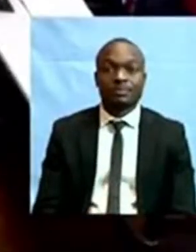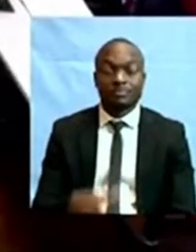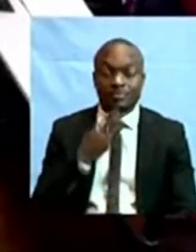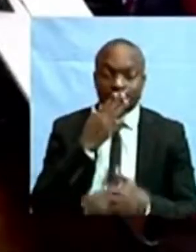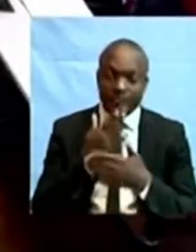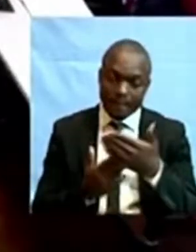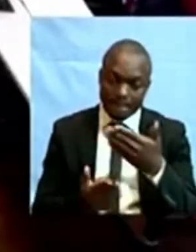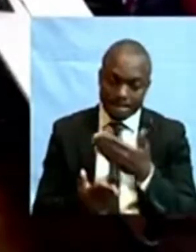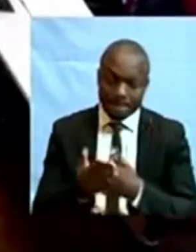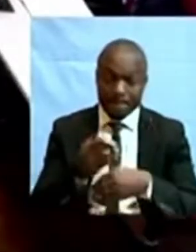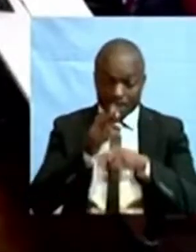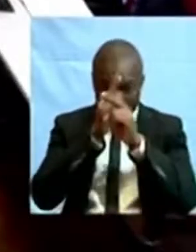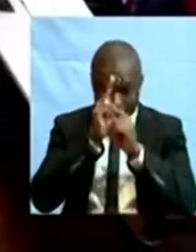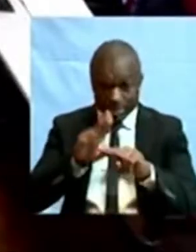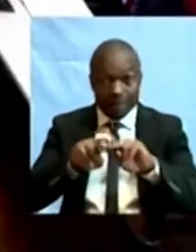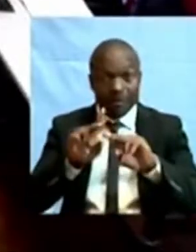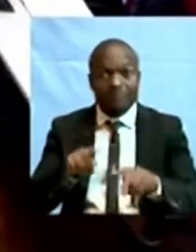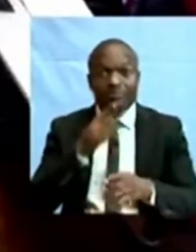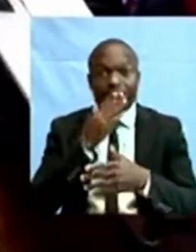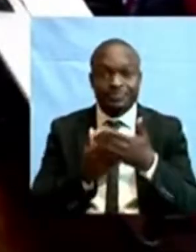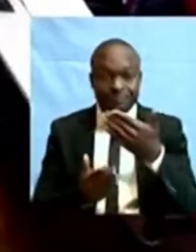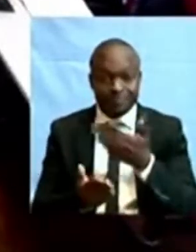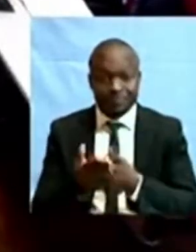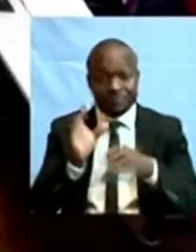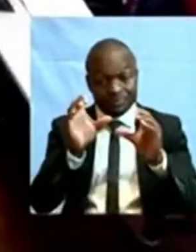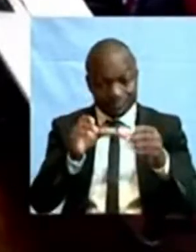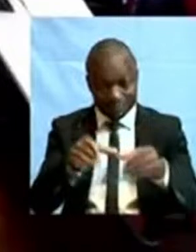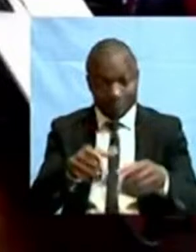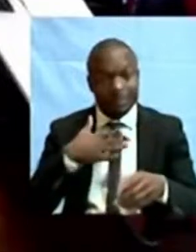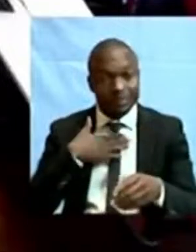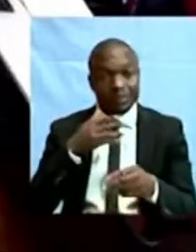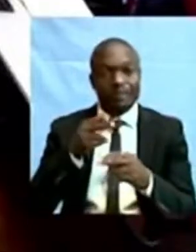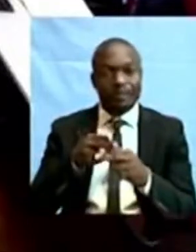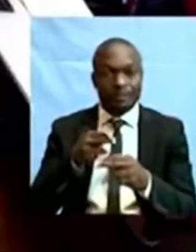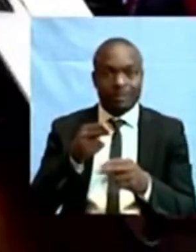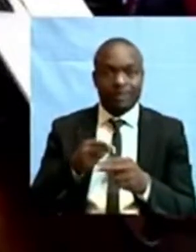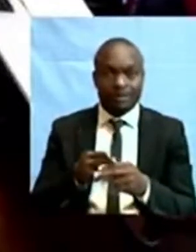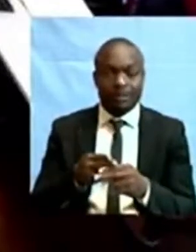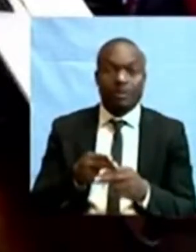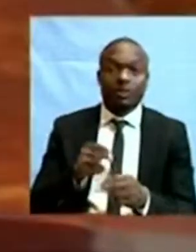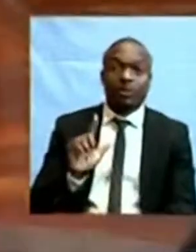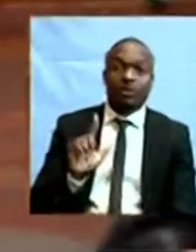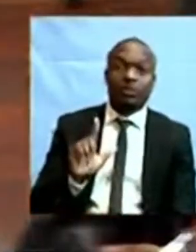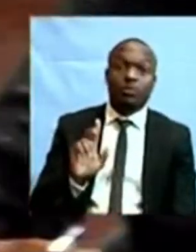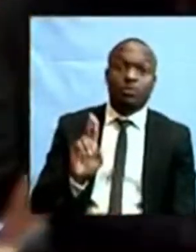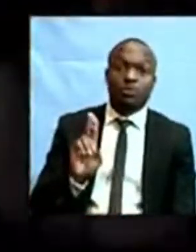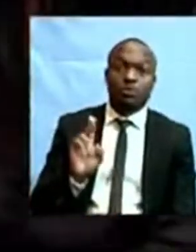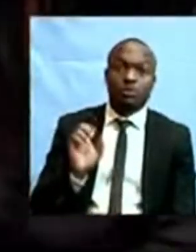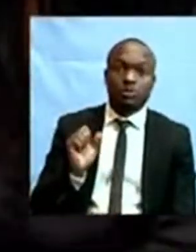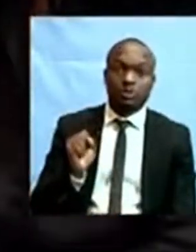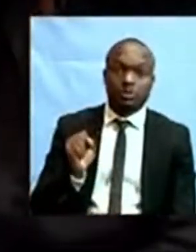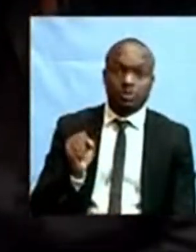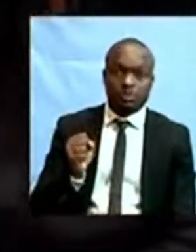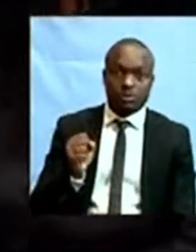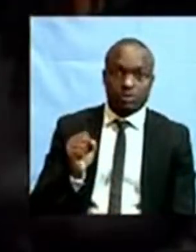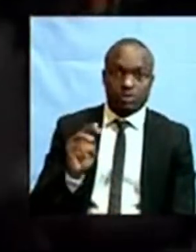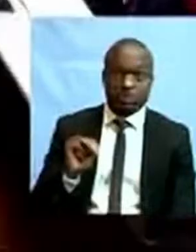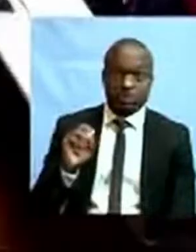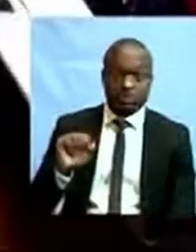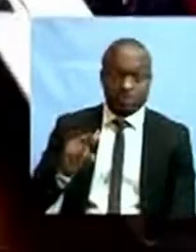Good morning, Honorable Chair. Good morning, the committee. My name is Ngandulu Shomo, Research Assistant from ZIPA.